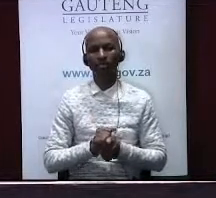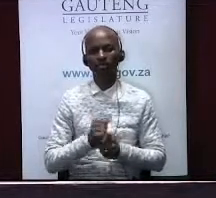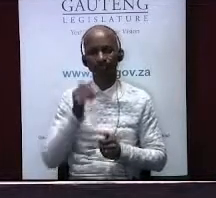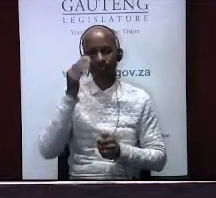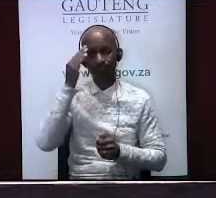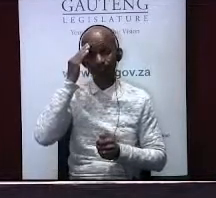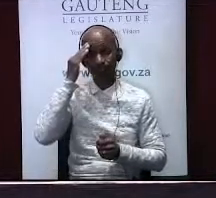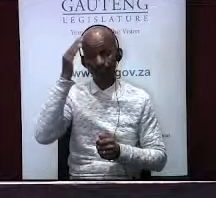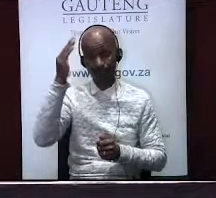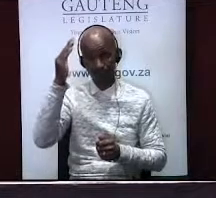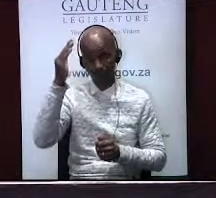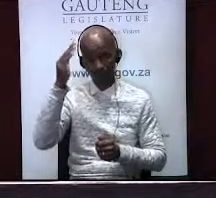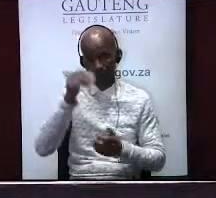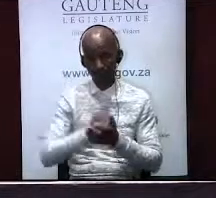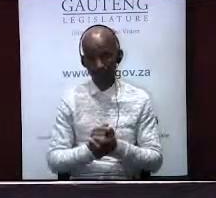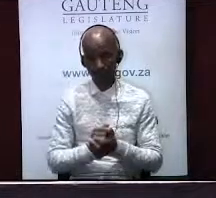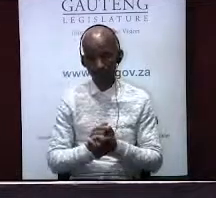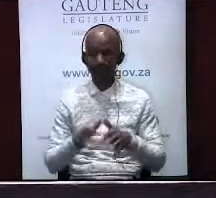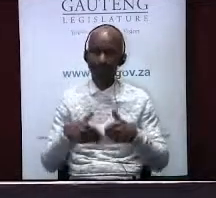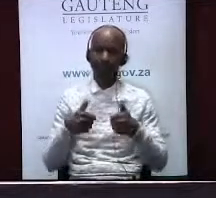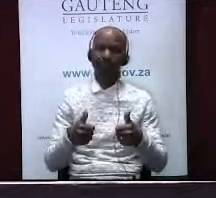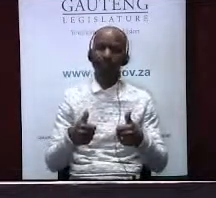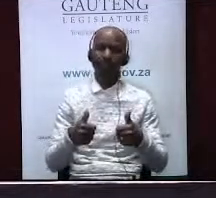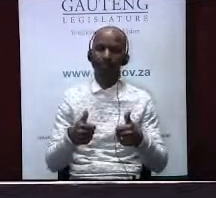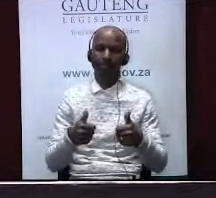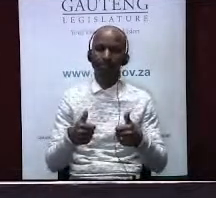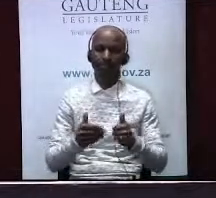Dumelam bagolo le ga